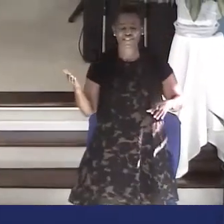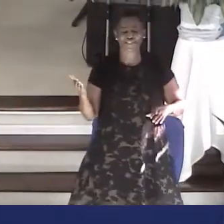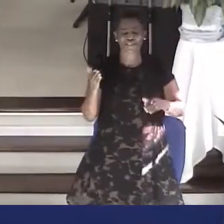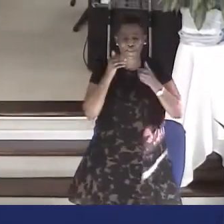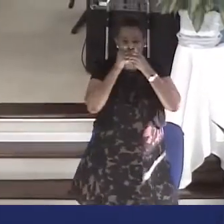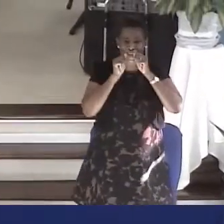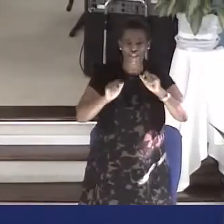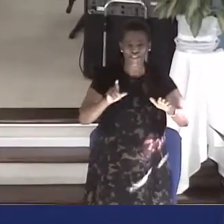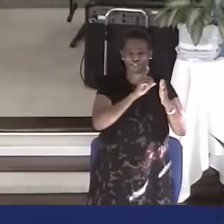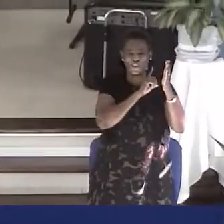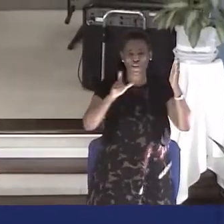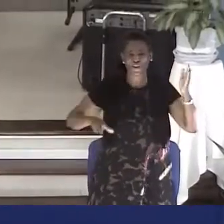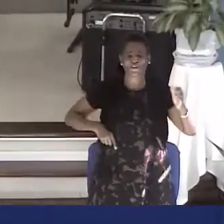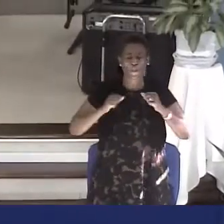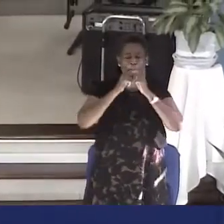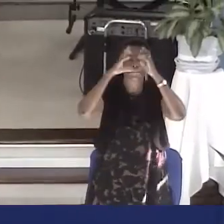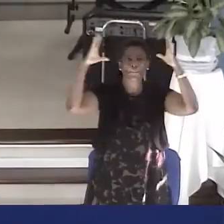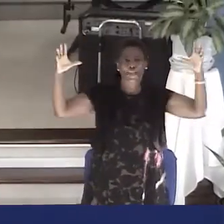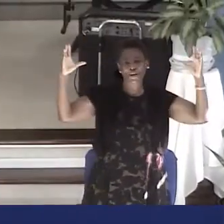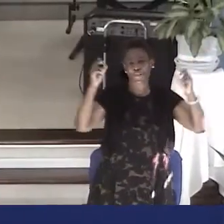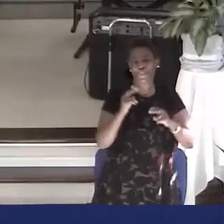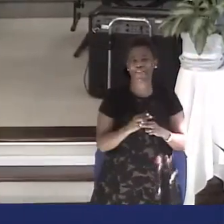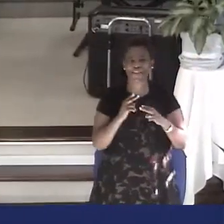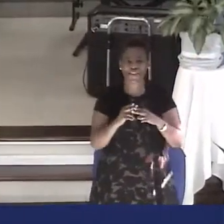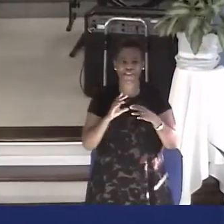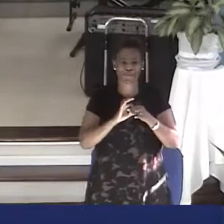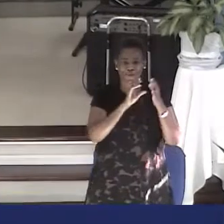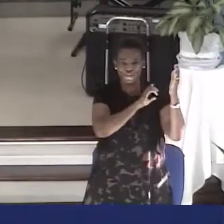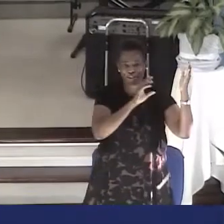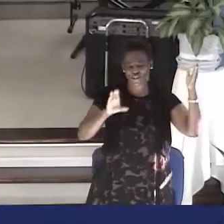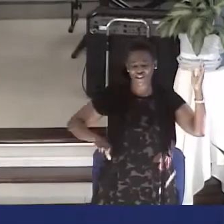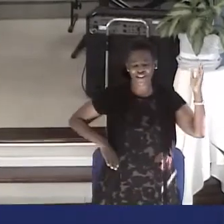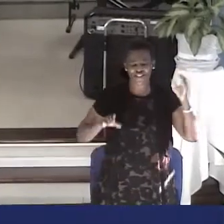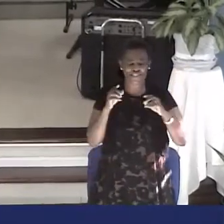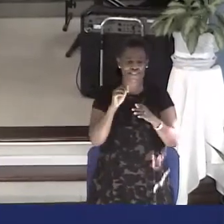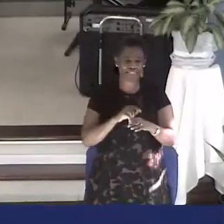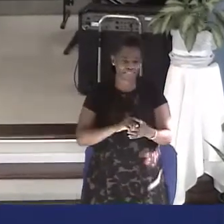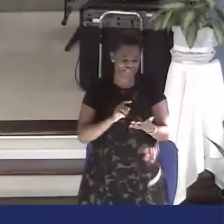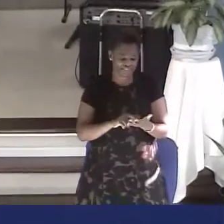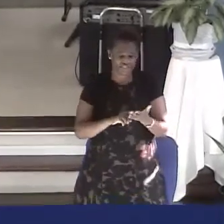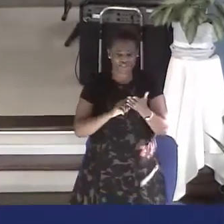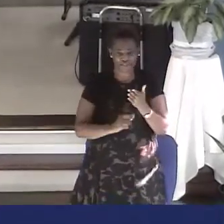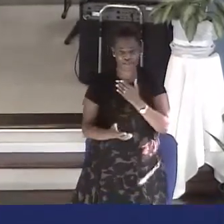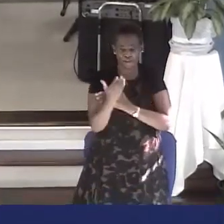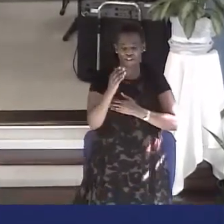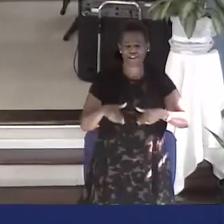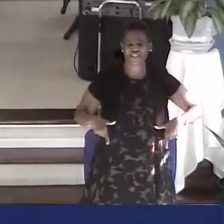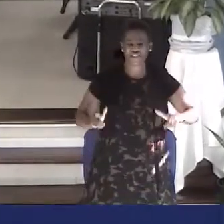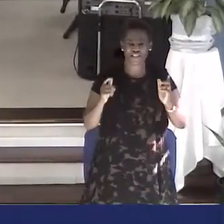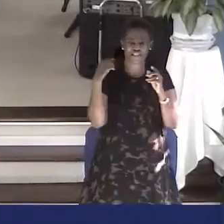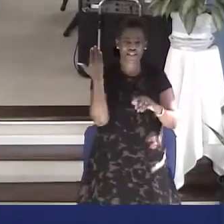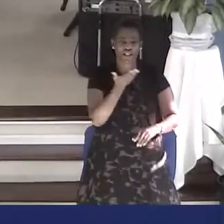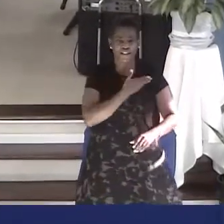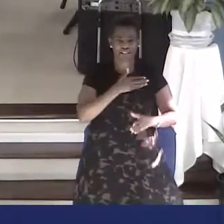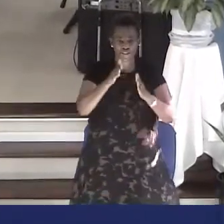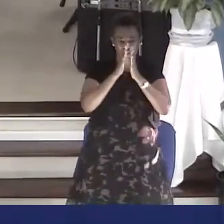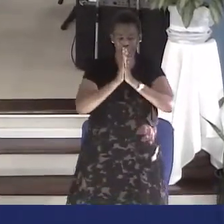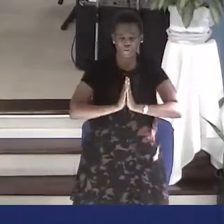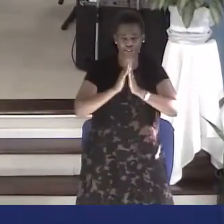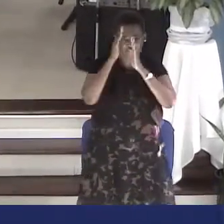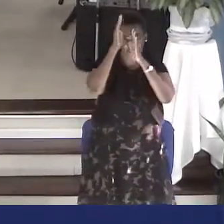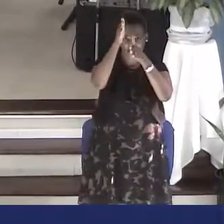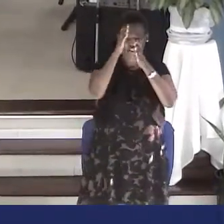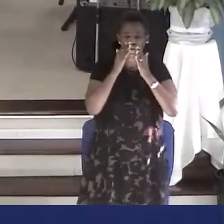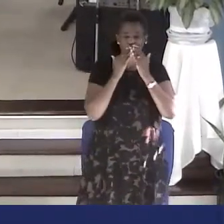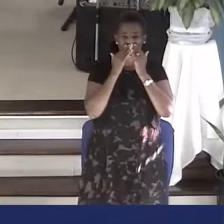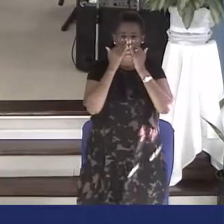come to worship and honor his holy name. Let us pray. Father, we thank you, God, for this one more